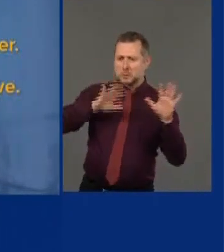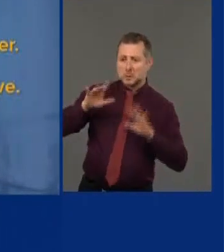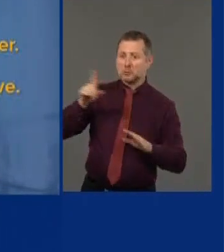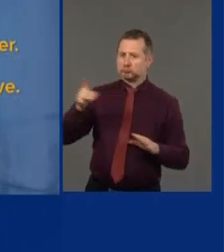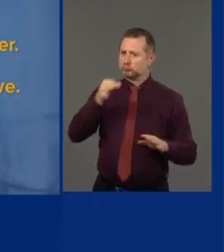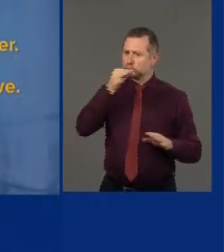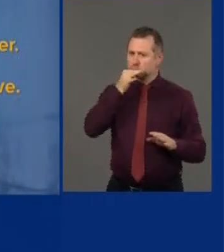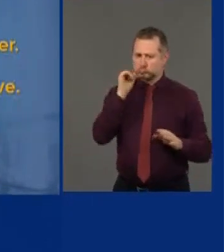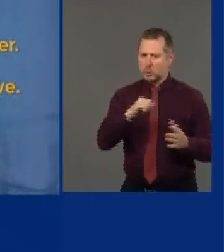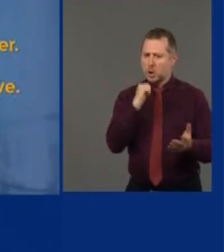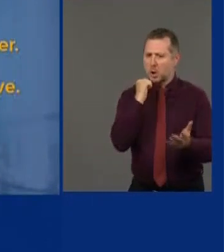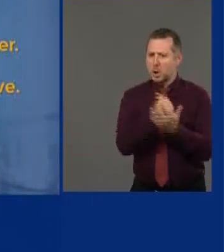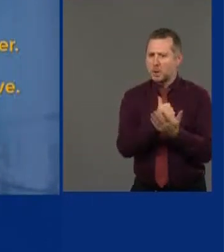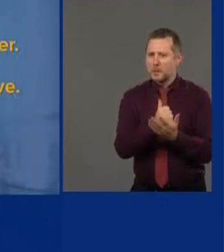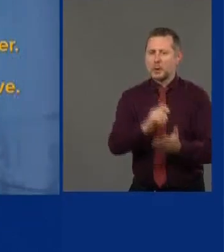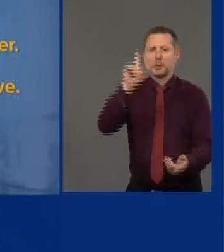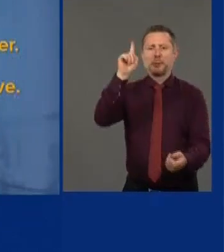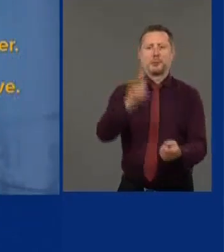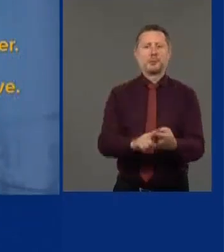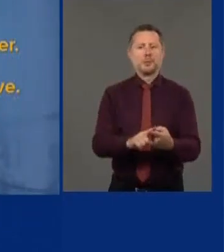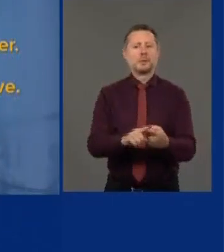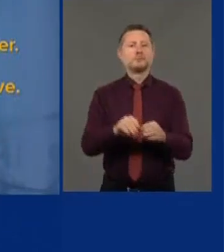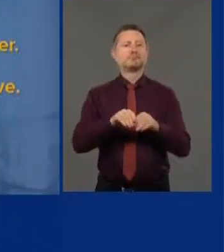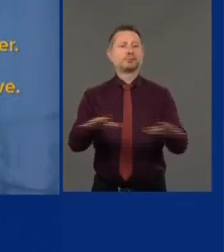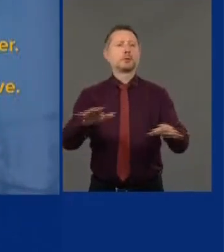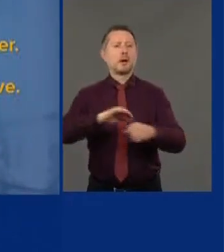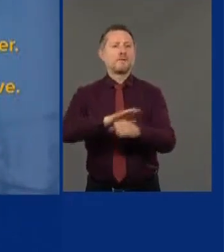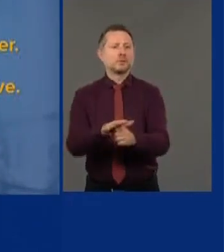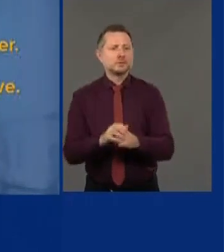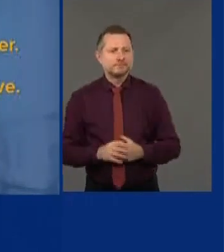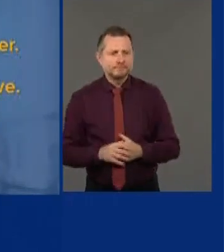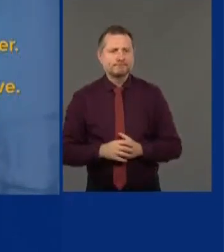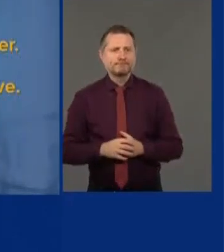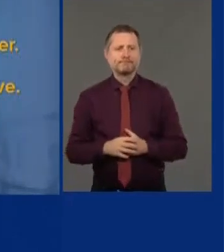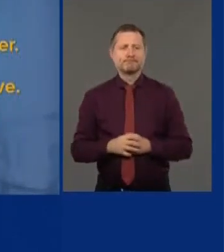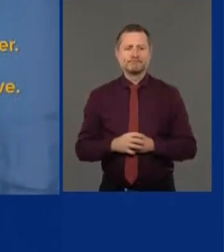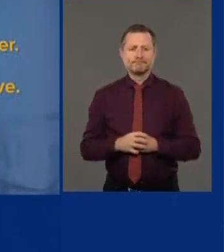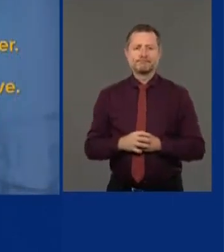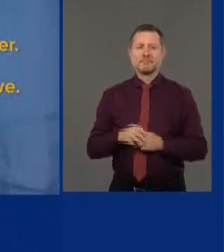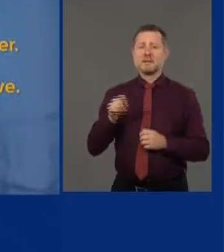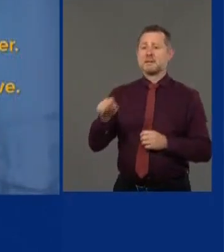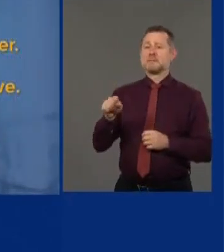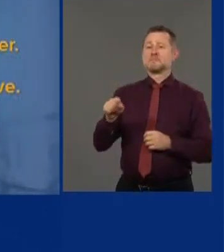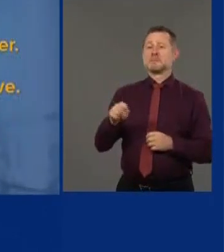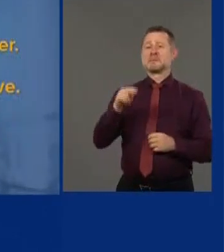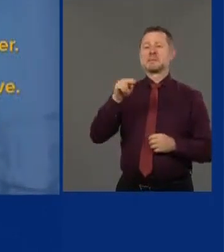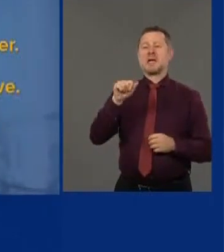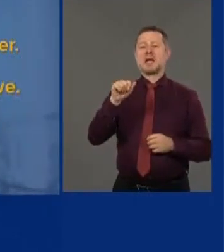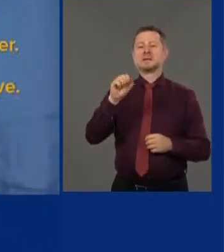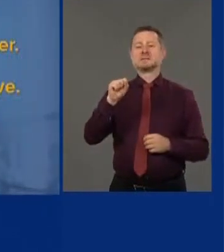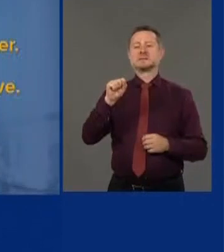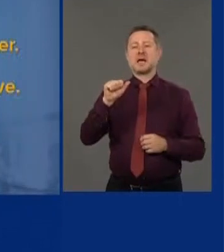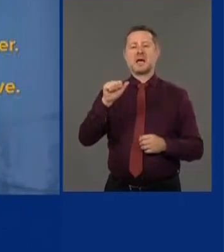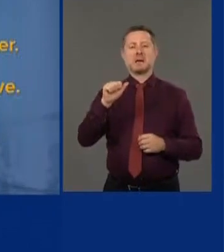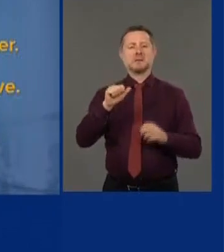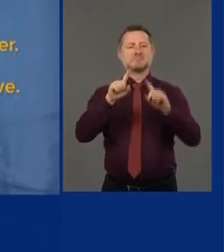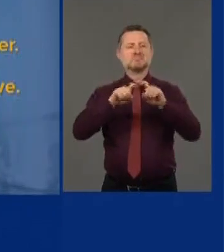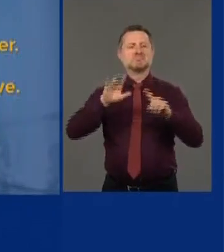help with the COVID virus. And NASA has studied these. There are